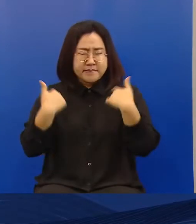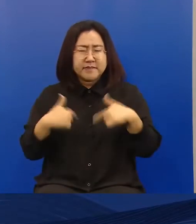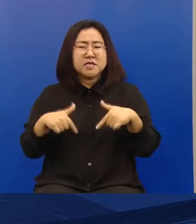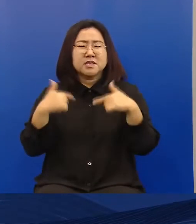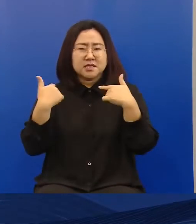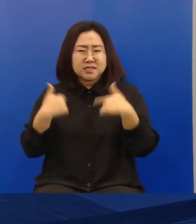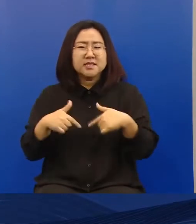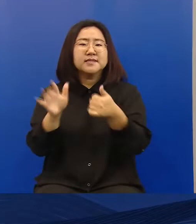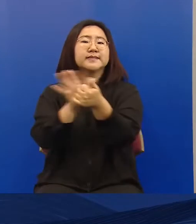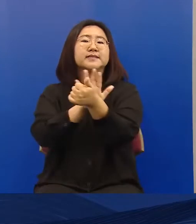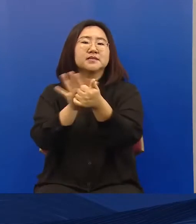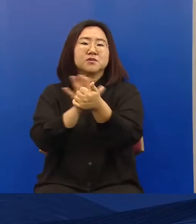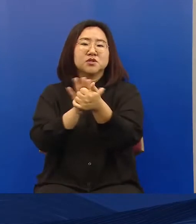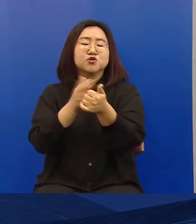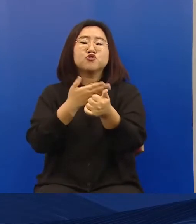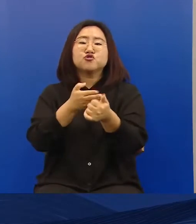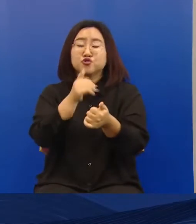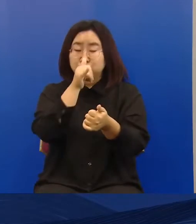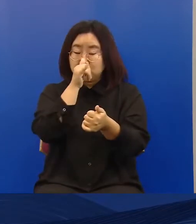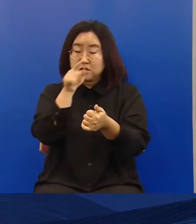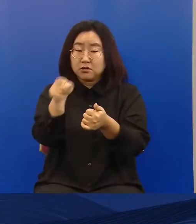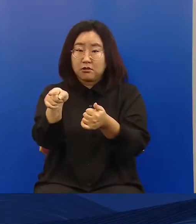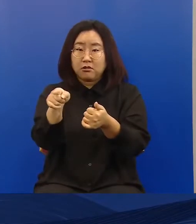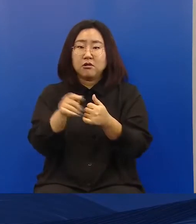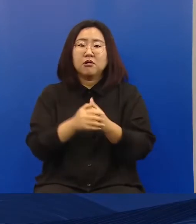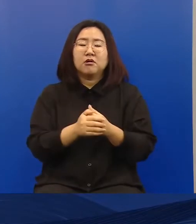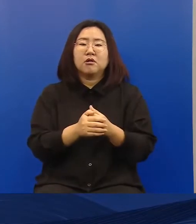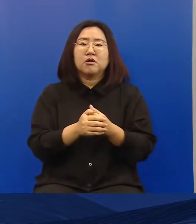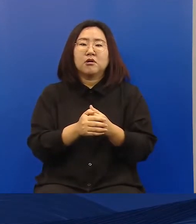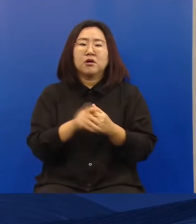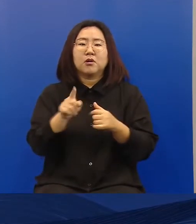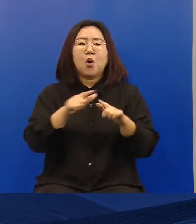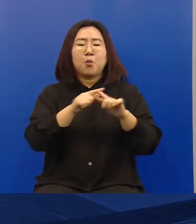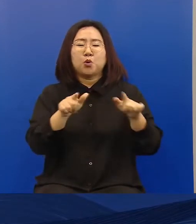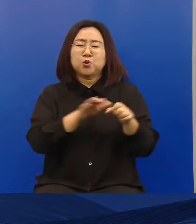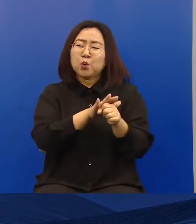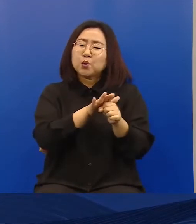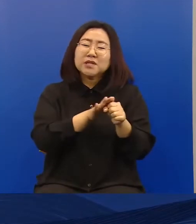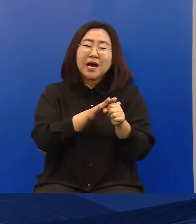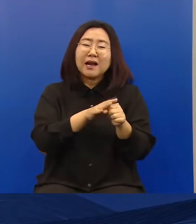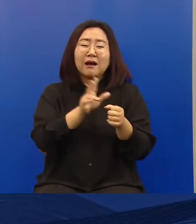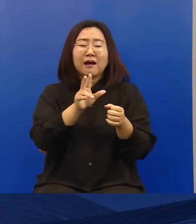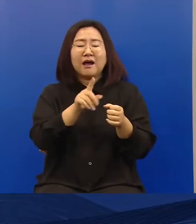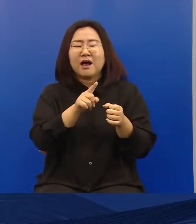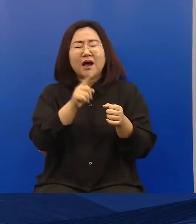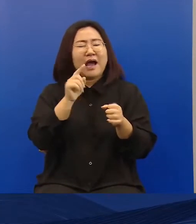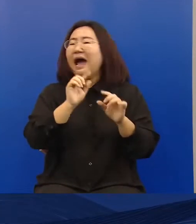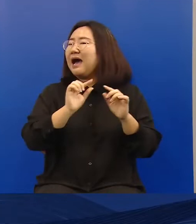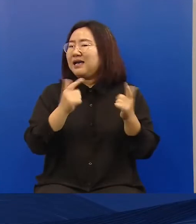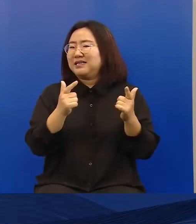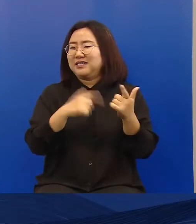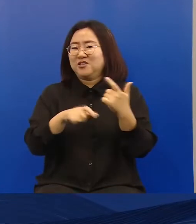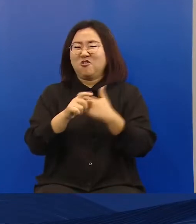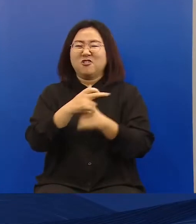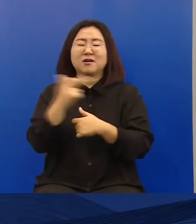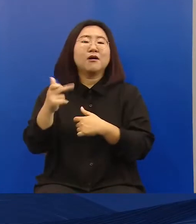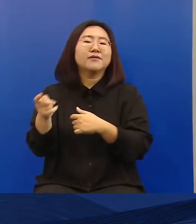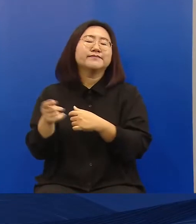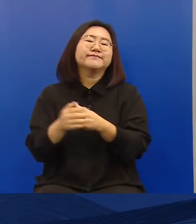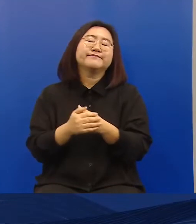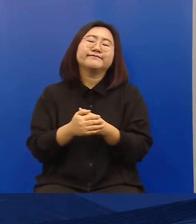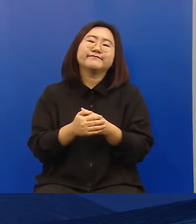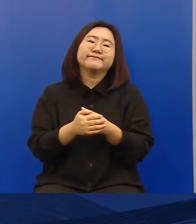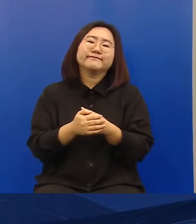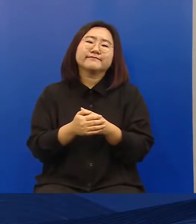they hire these sign language interpreters in the Department of Public Affairs. That shows how